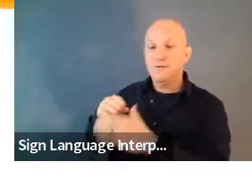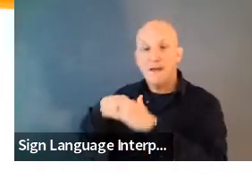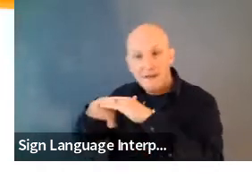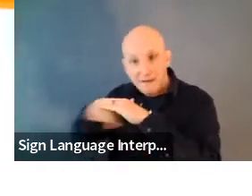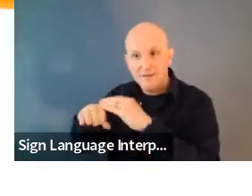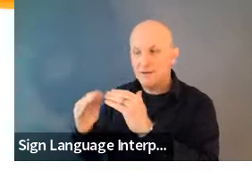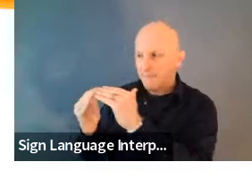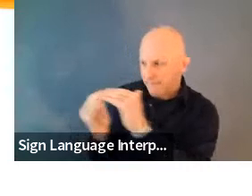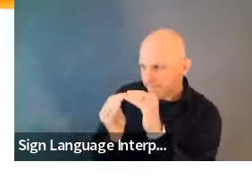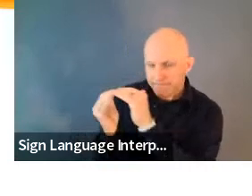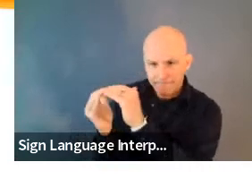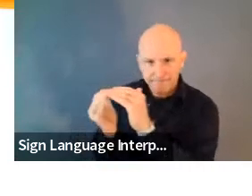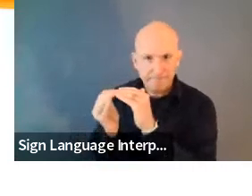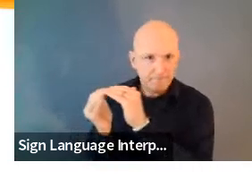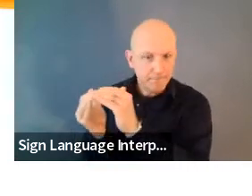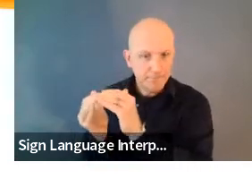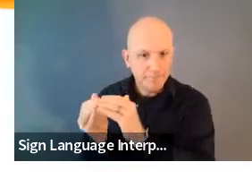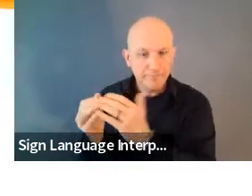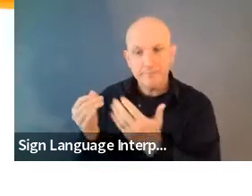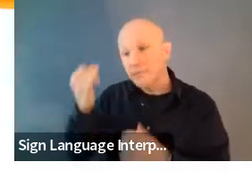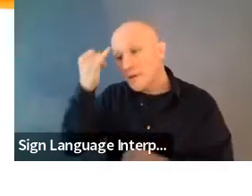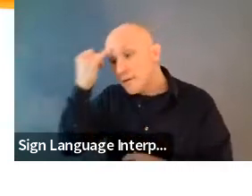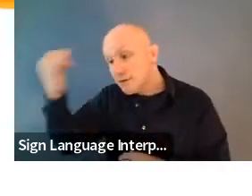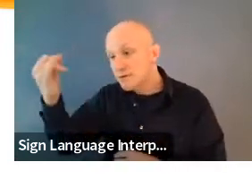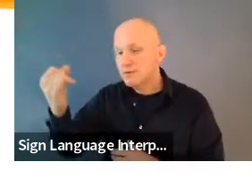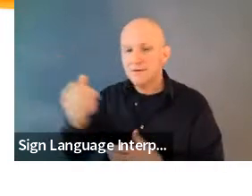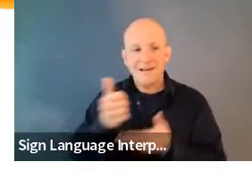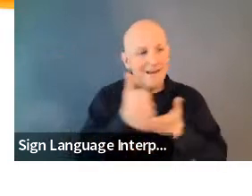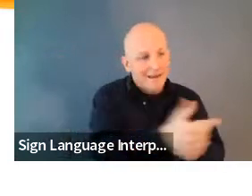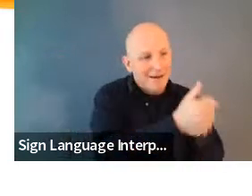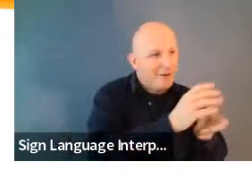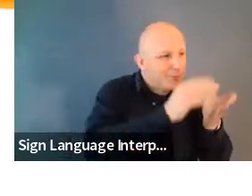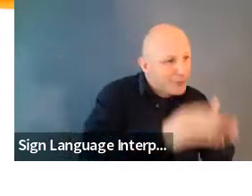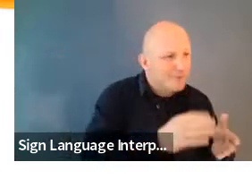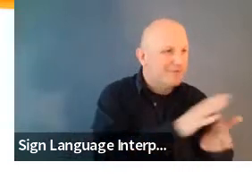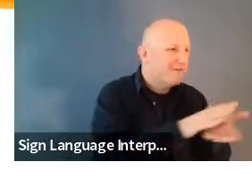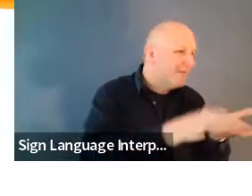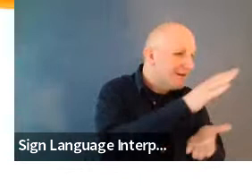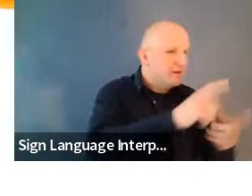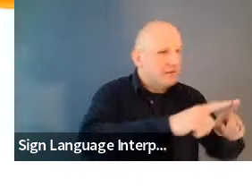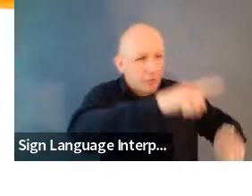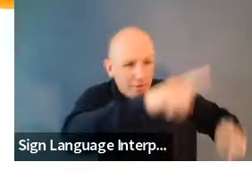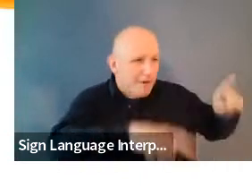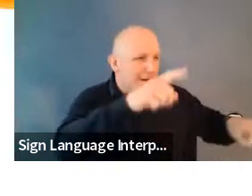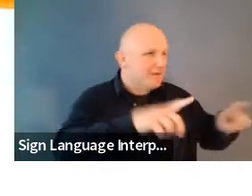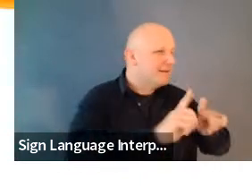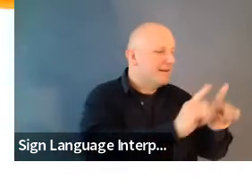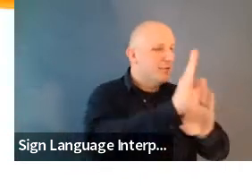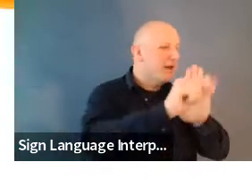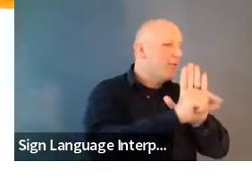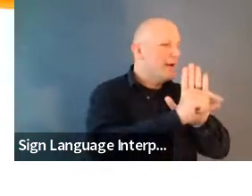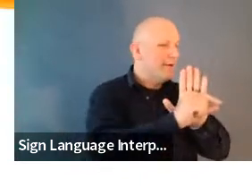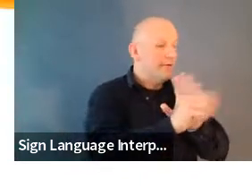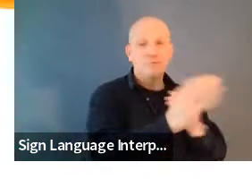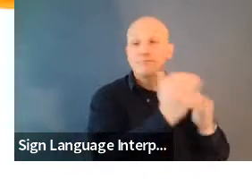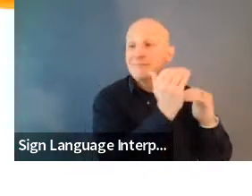And the idea was to create a pipeline for college students, for students from diverse backgrounds, being also limited by the